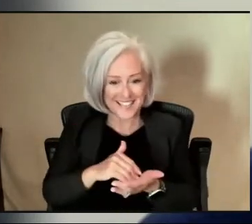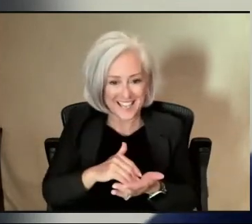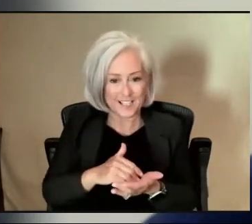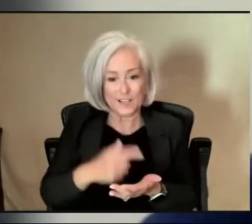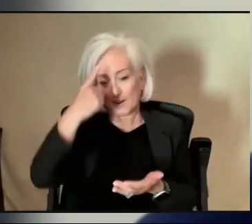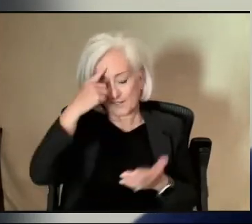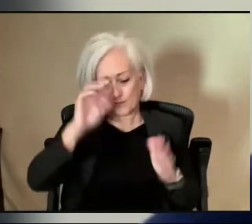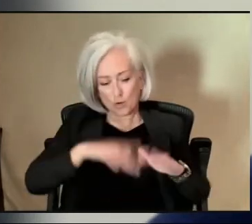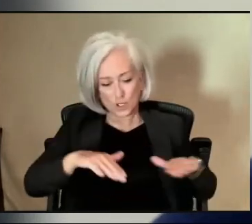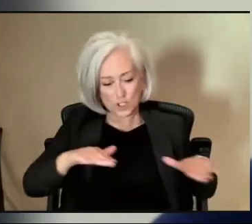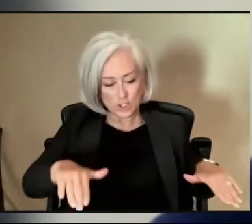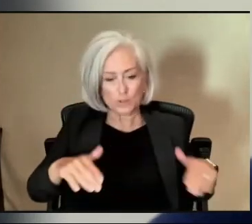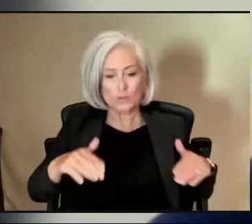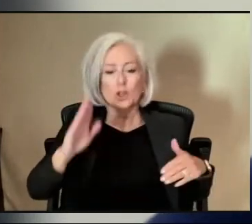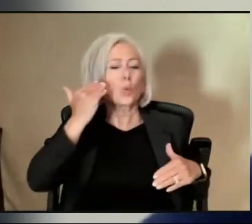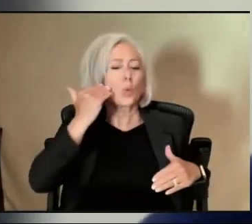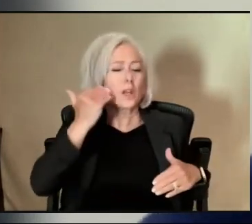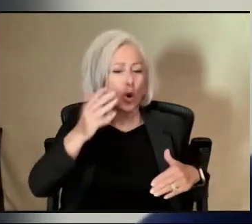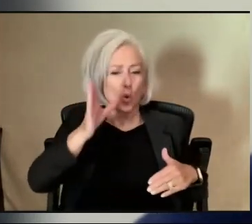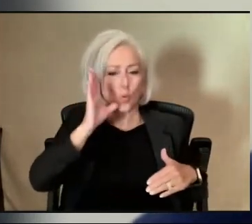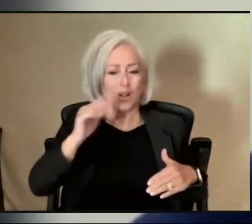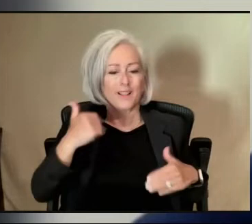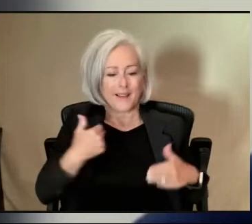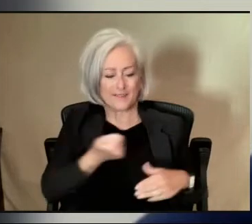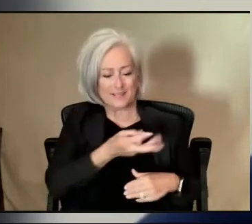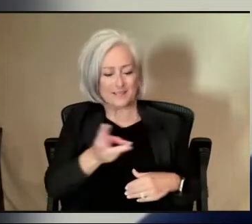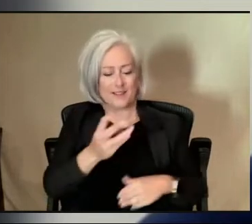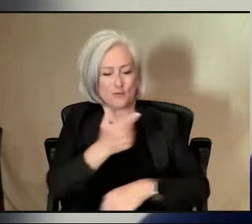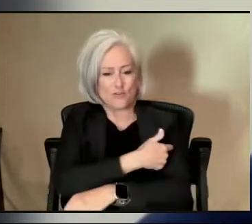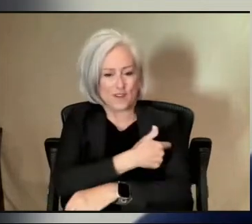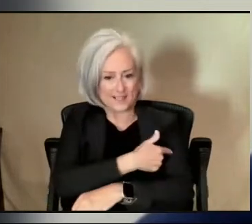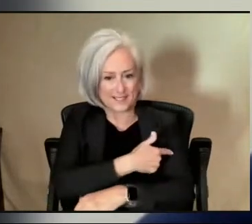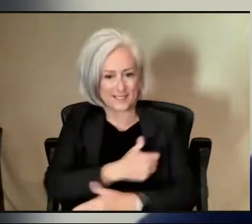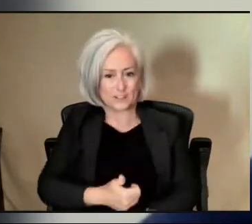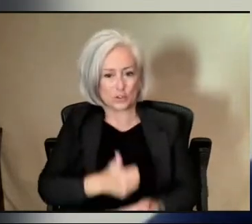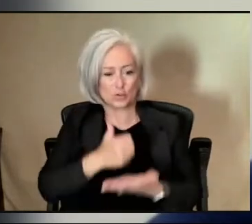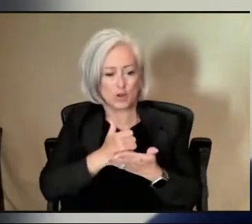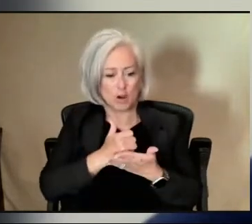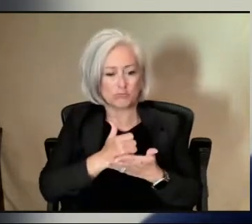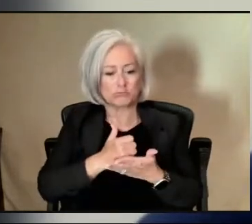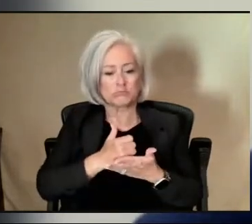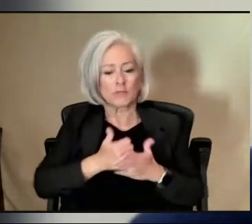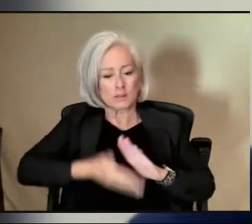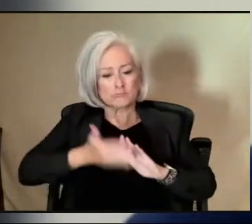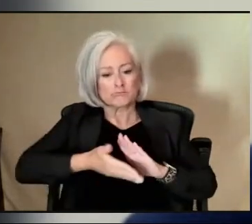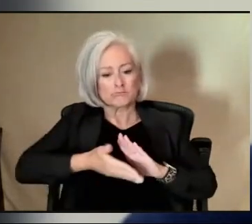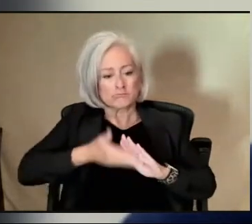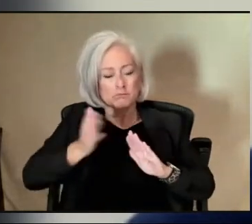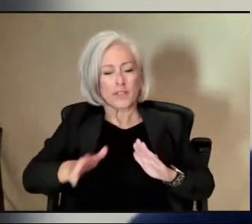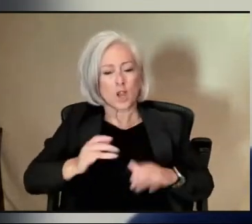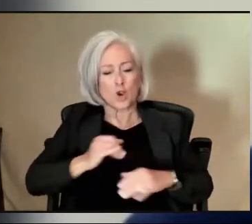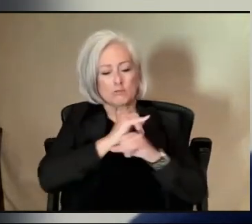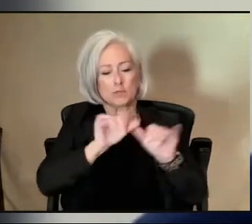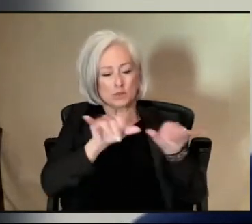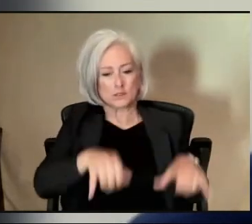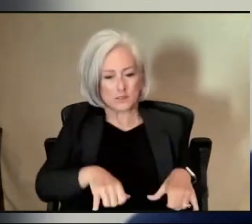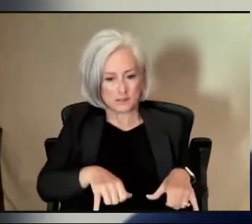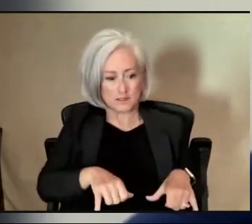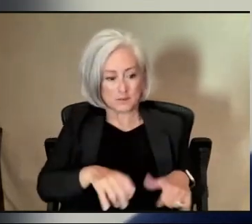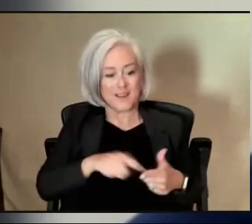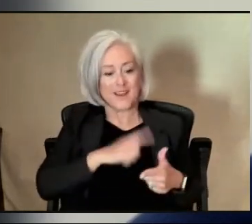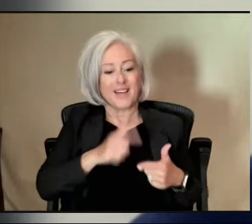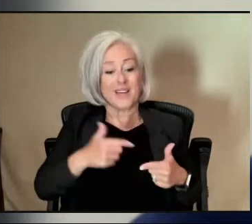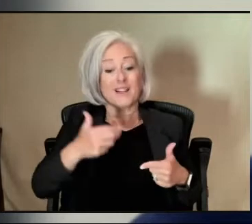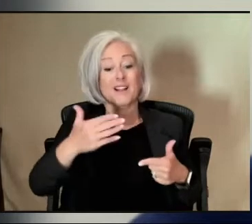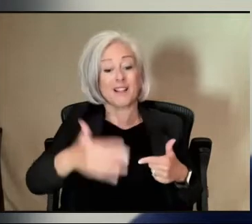a series of initial vaccines to get the protective immunity up and running, and then we have to periodically boost it. And